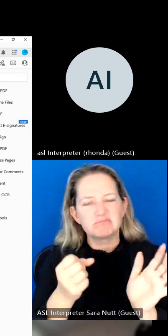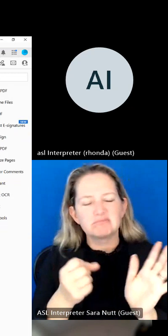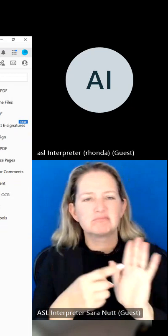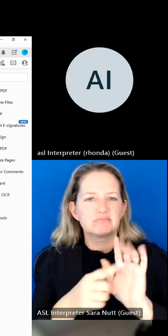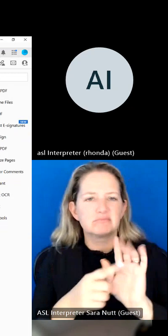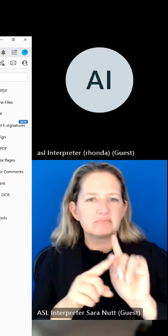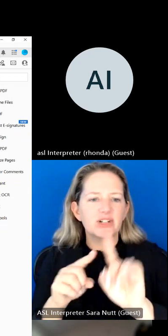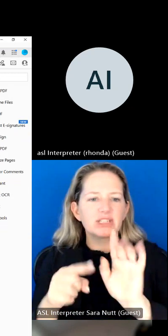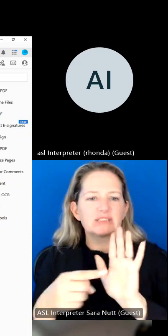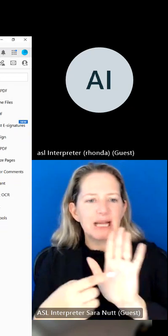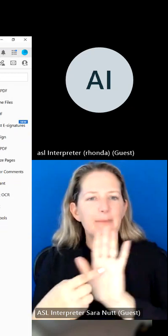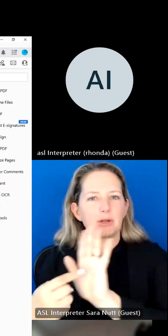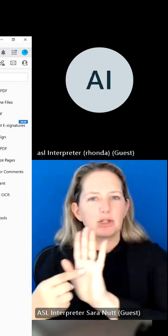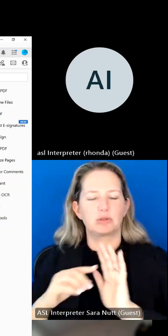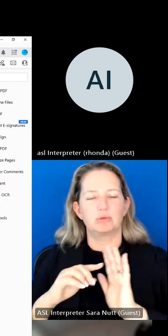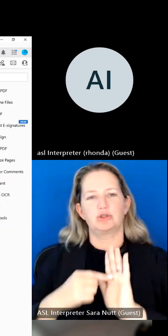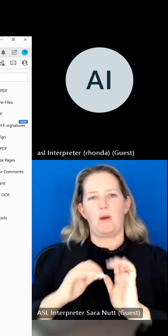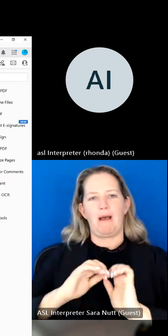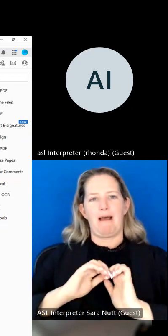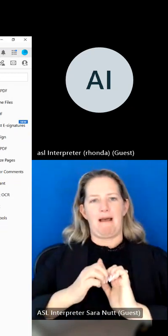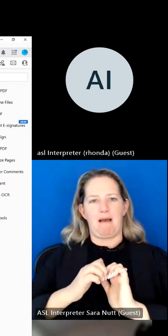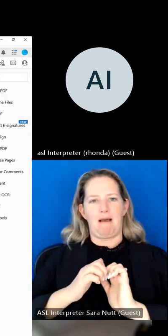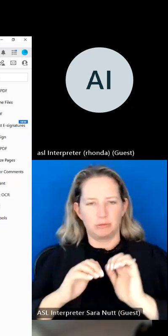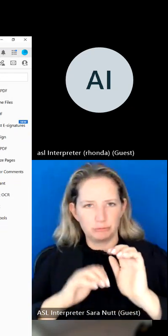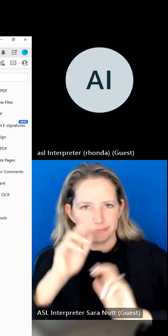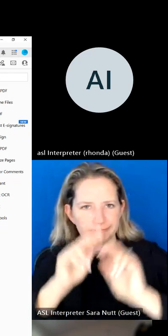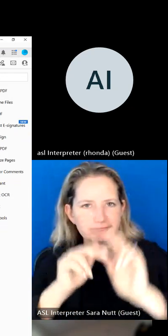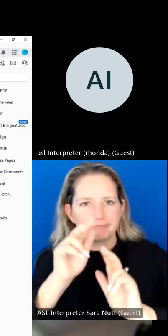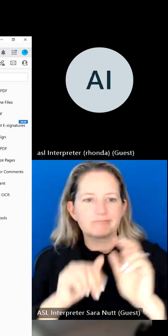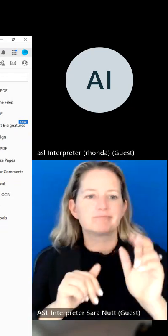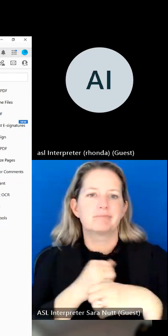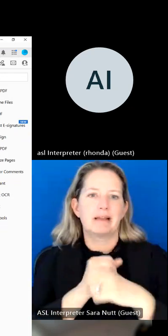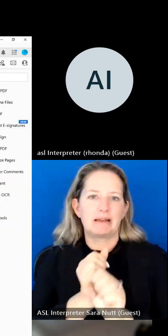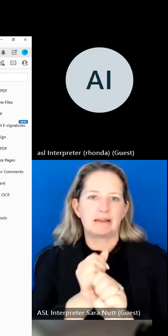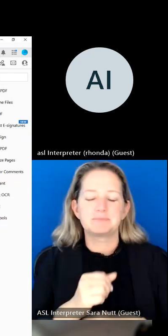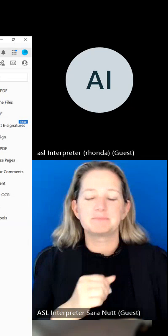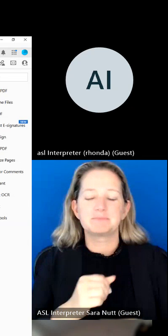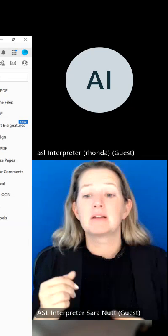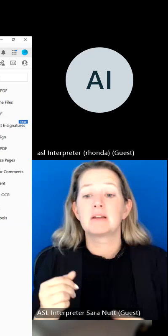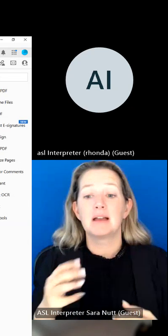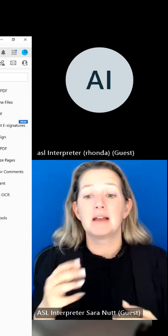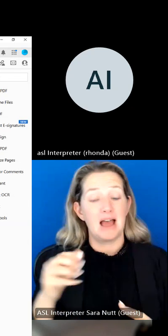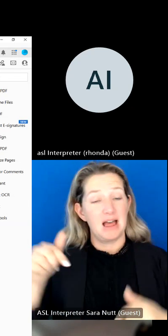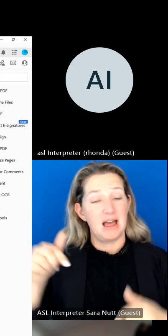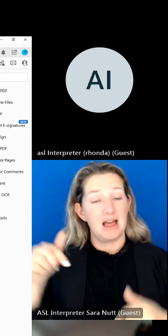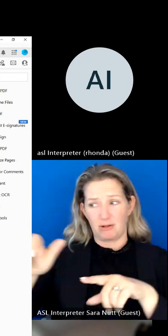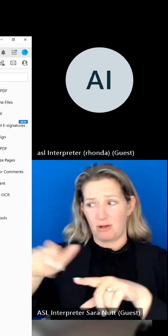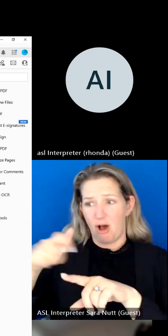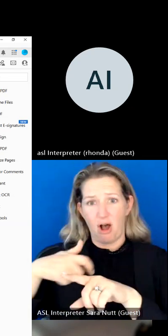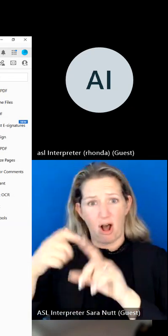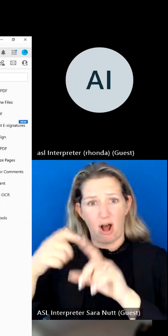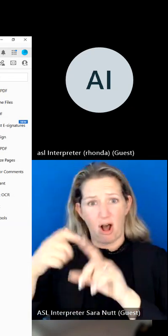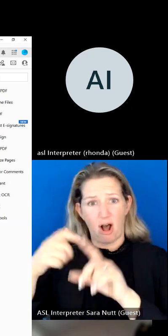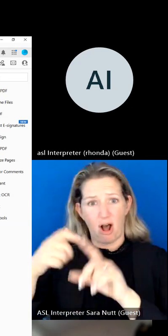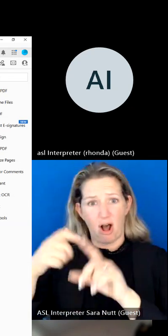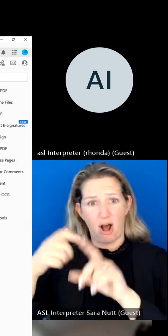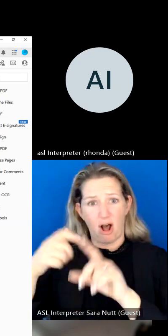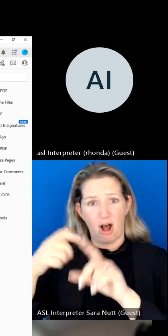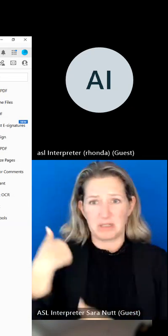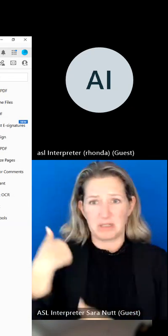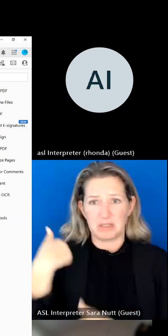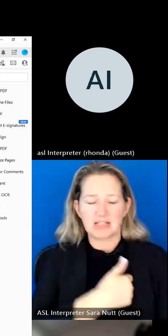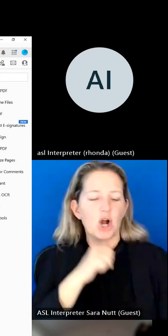supposed to be put together. And also, since most of us in this call probably aren't putting together SF-133s, what most